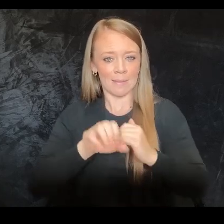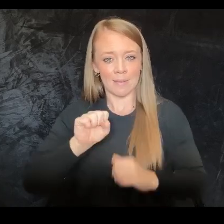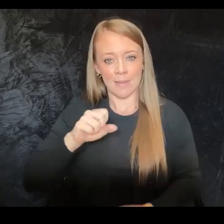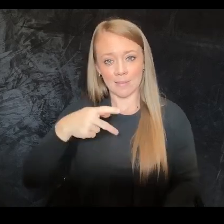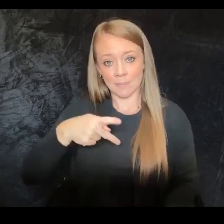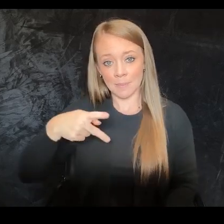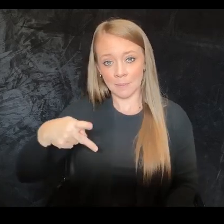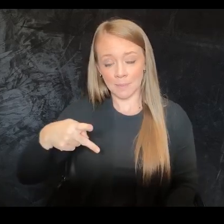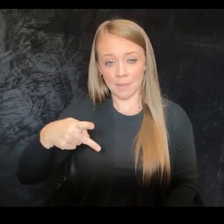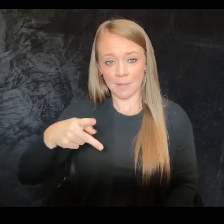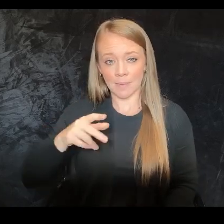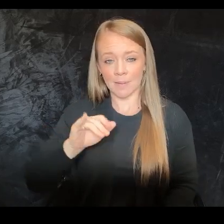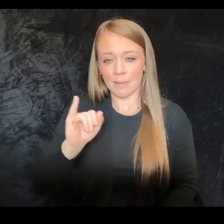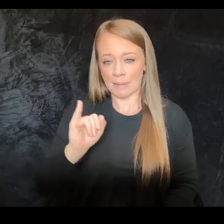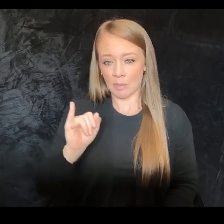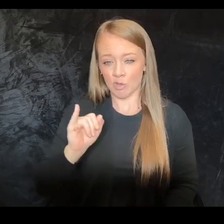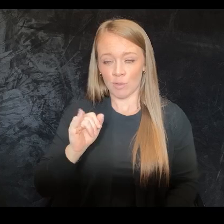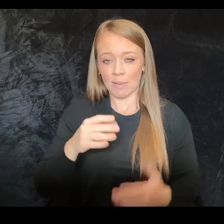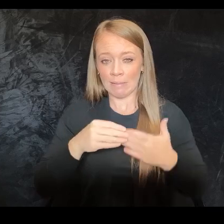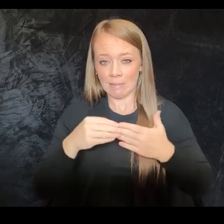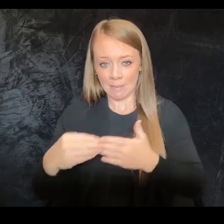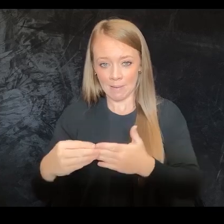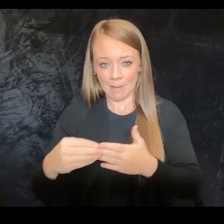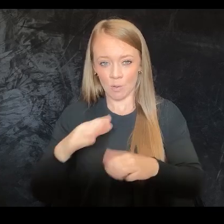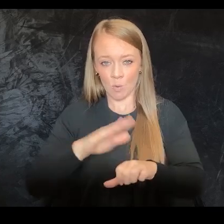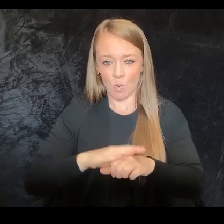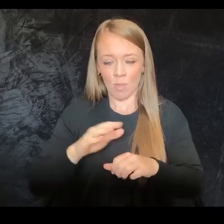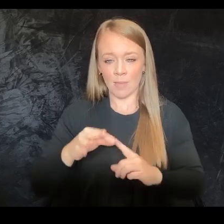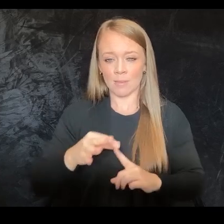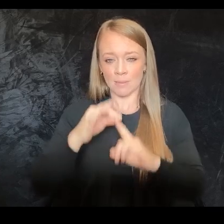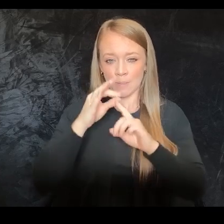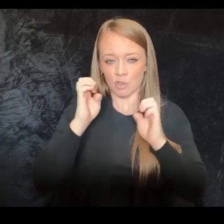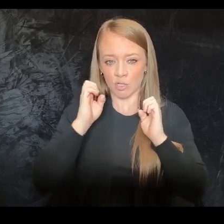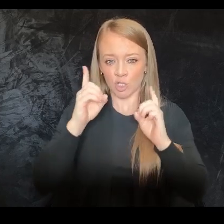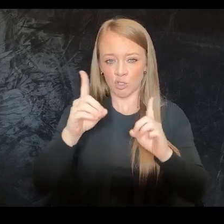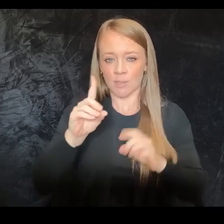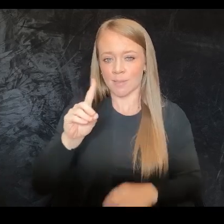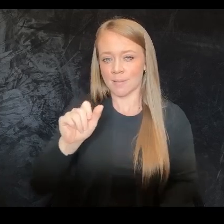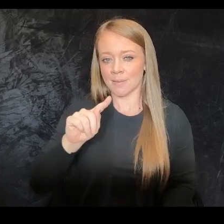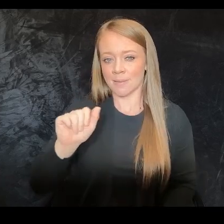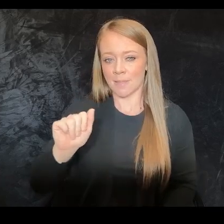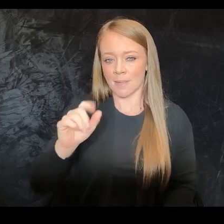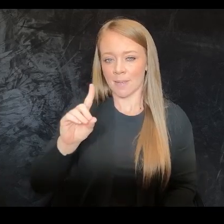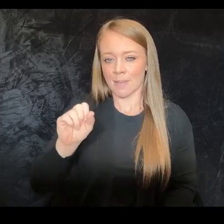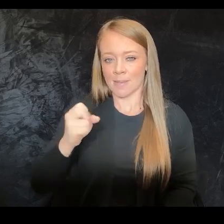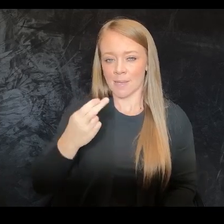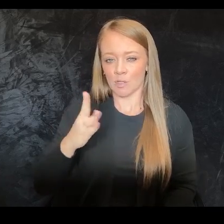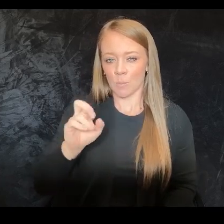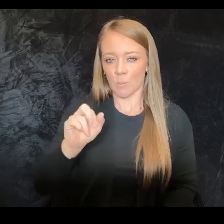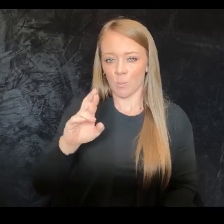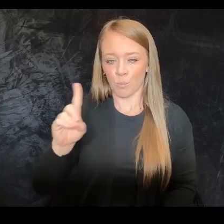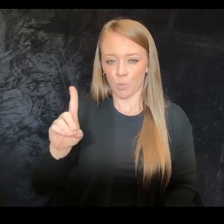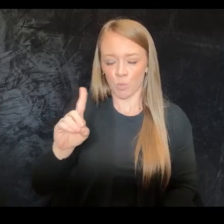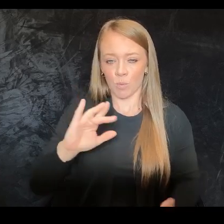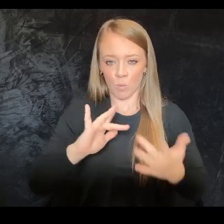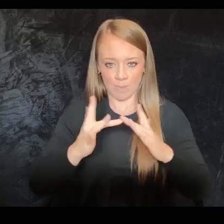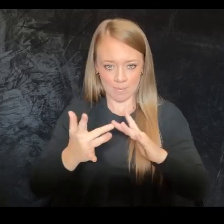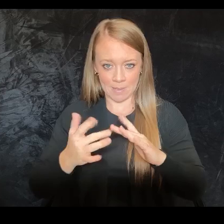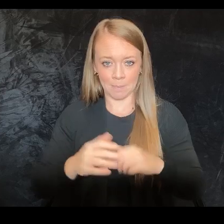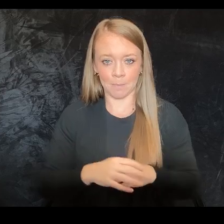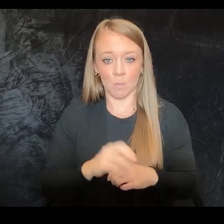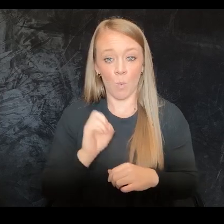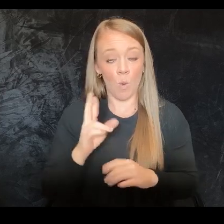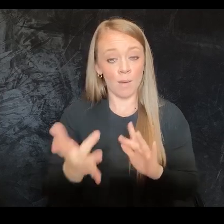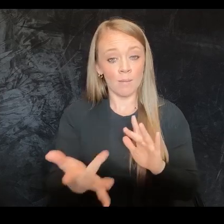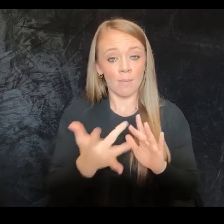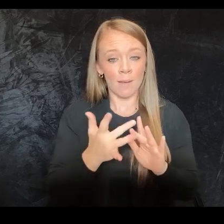access the SPP Indicator Guide on the Special Education Data Dashboard webpage, or